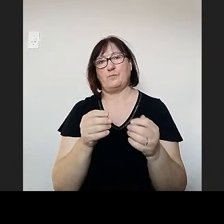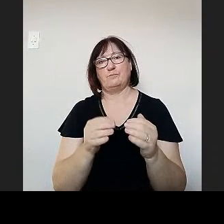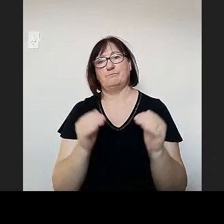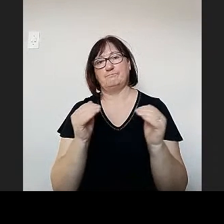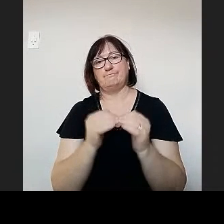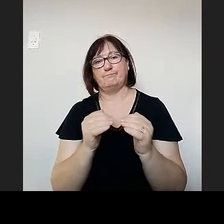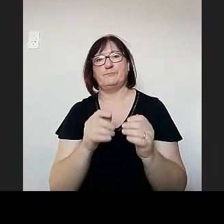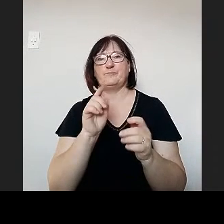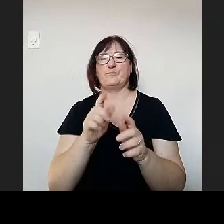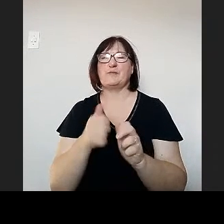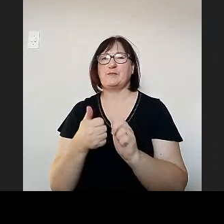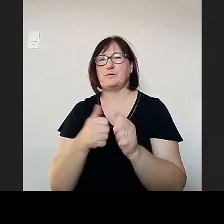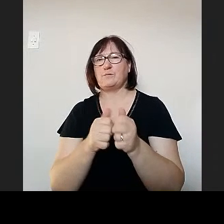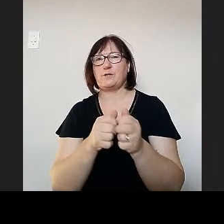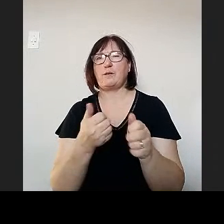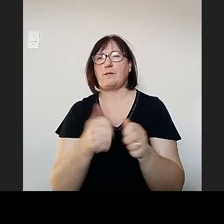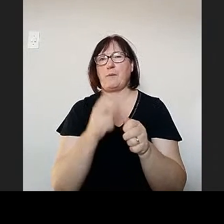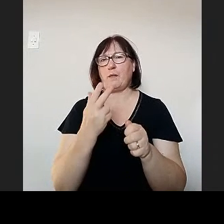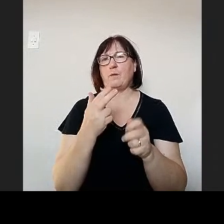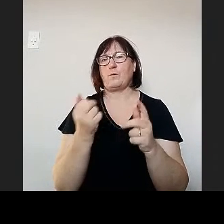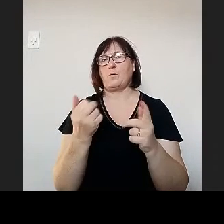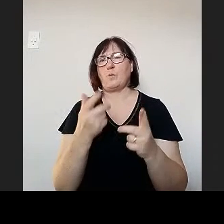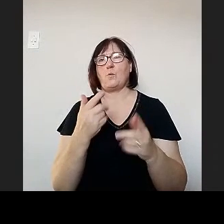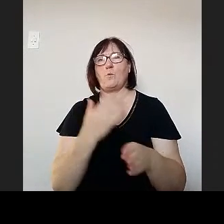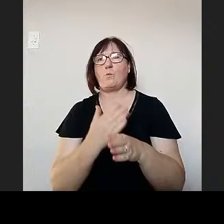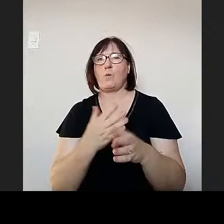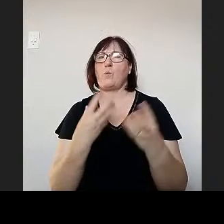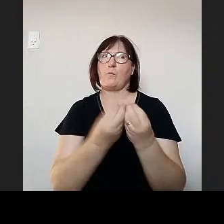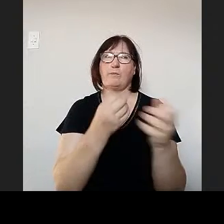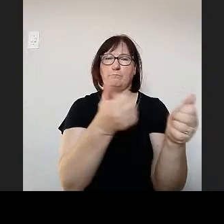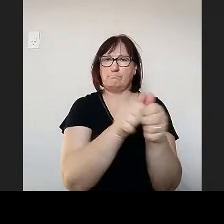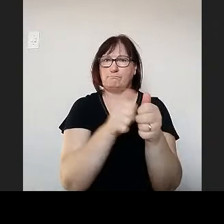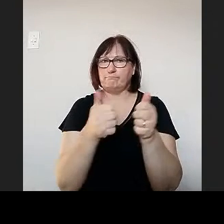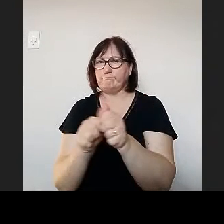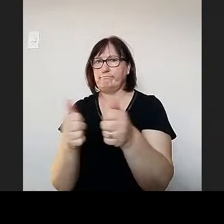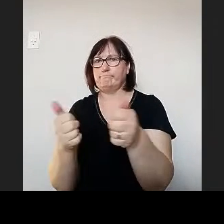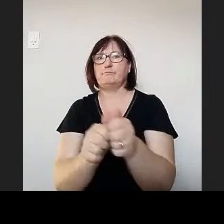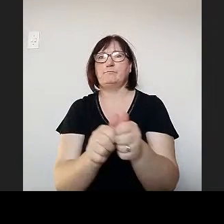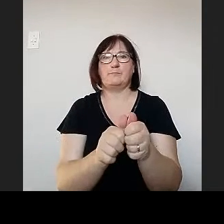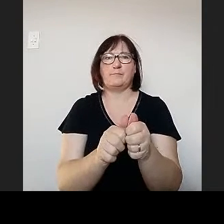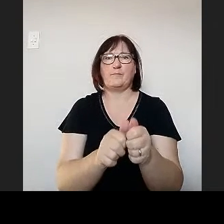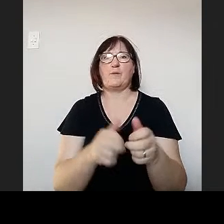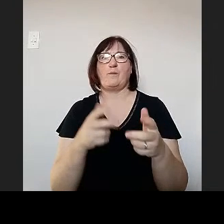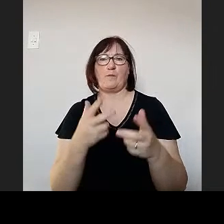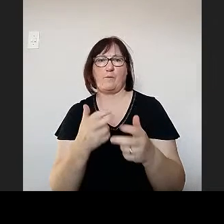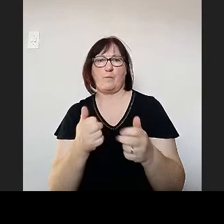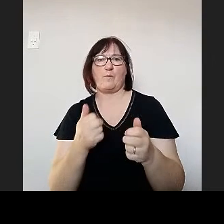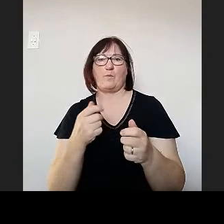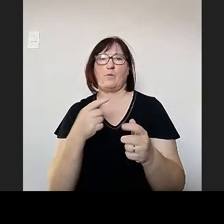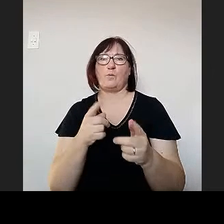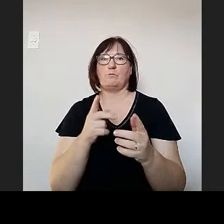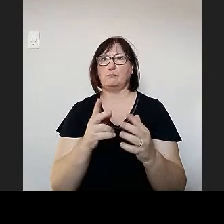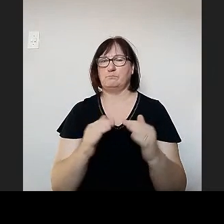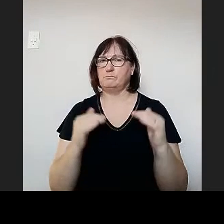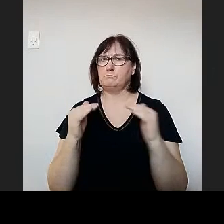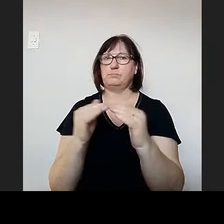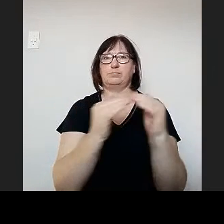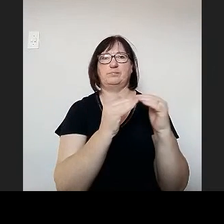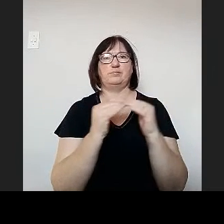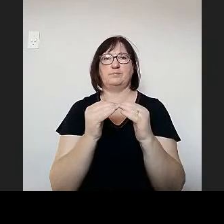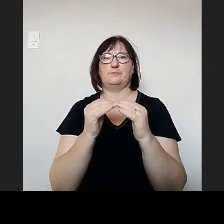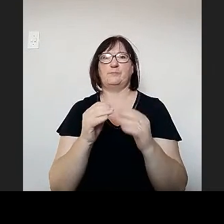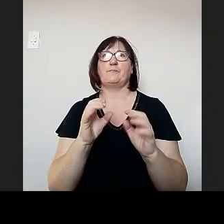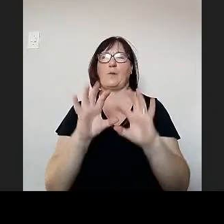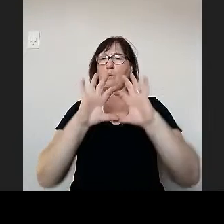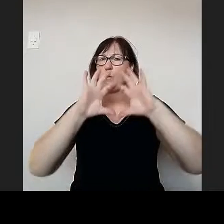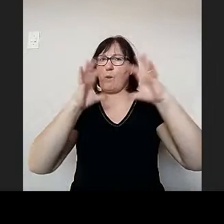8 in terms of working with and through stakeholders together with our innovative drive to align the global trends.